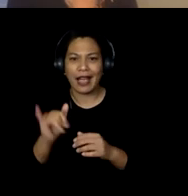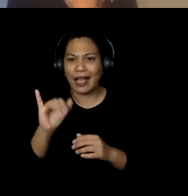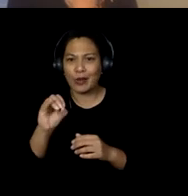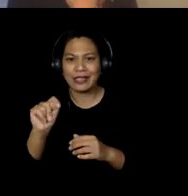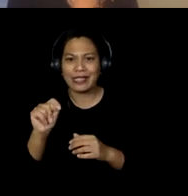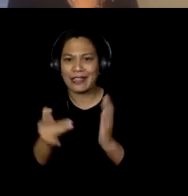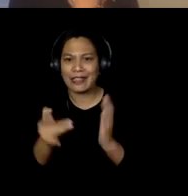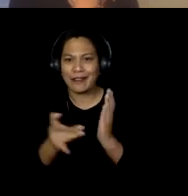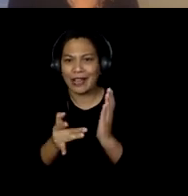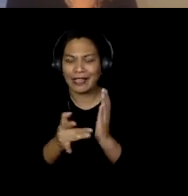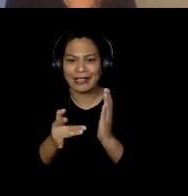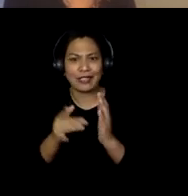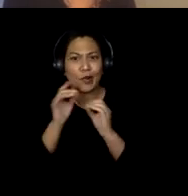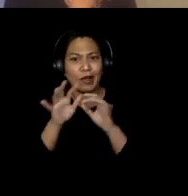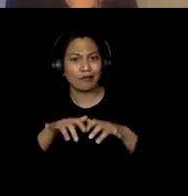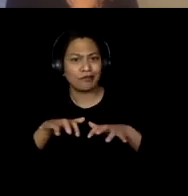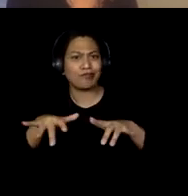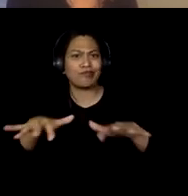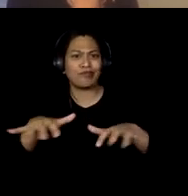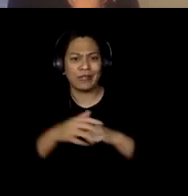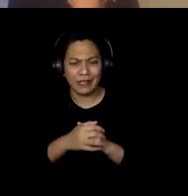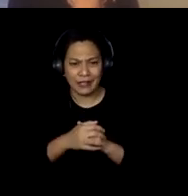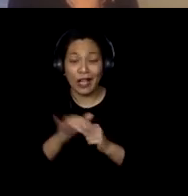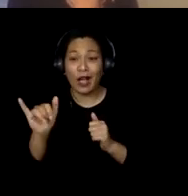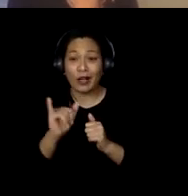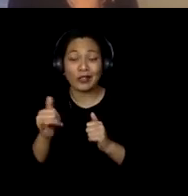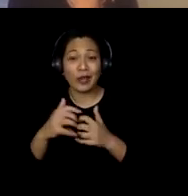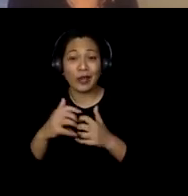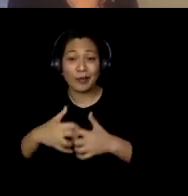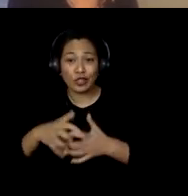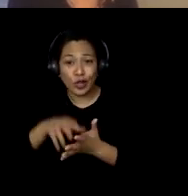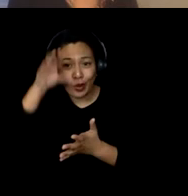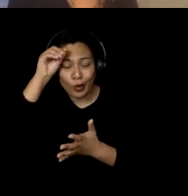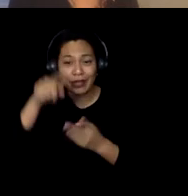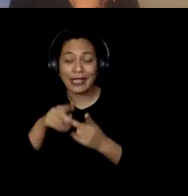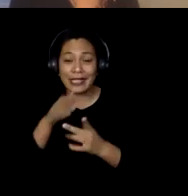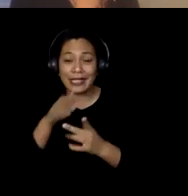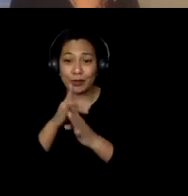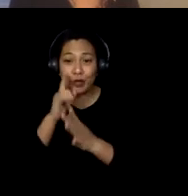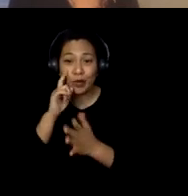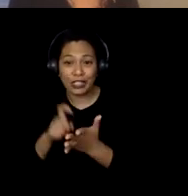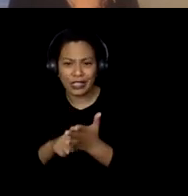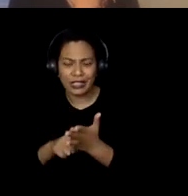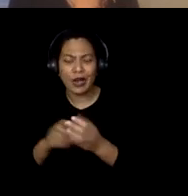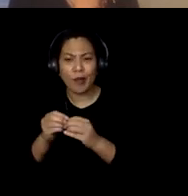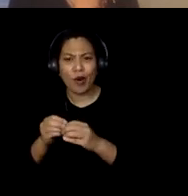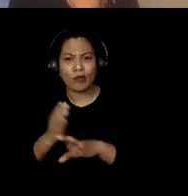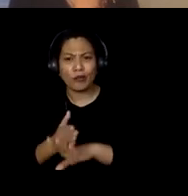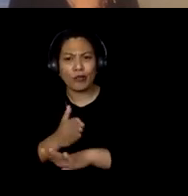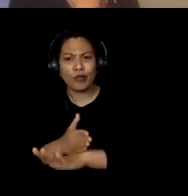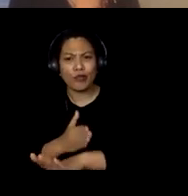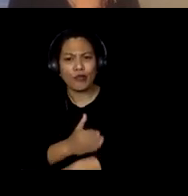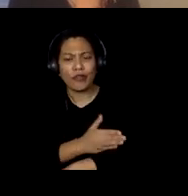around the world, as well as the advancement of machine learning and speech recognition, means that there's an increase in voice